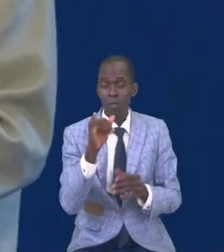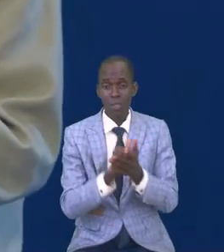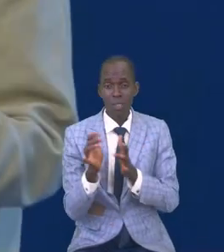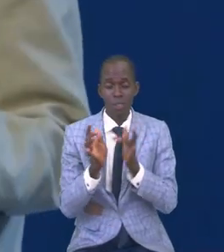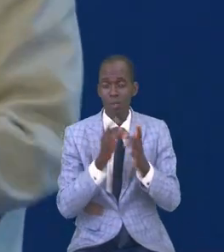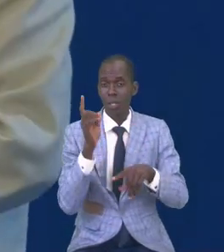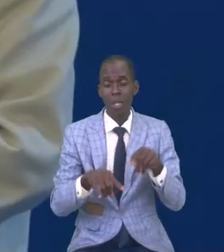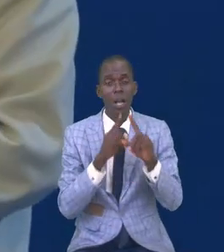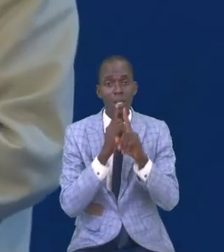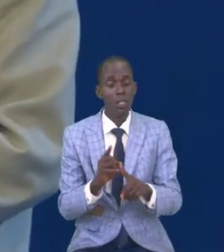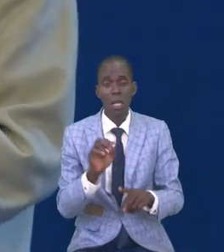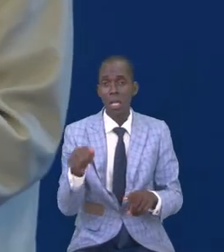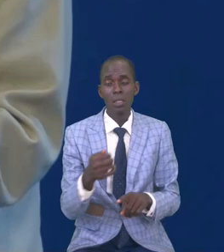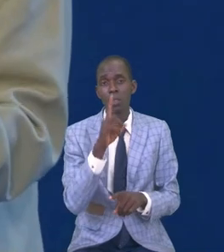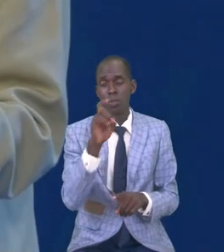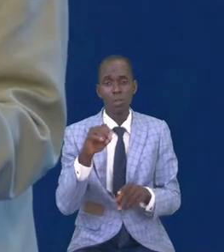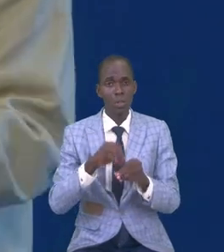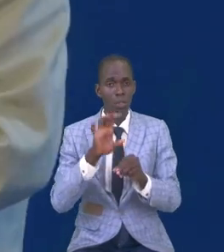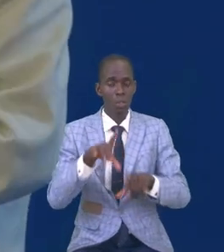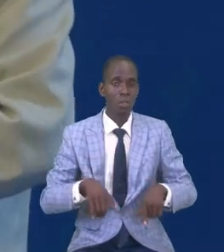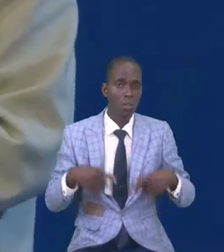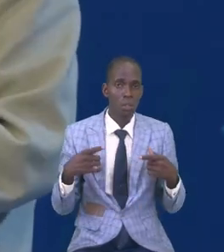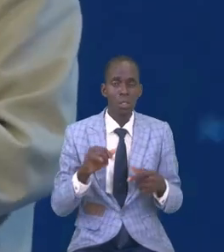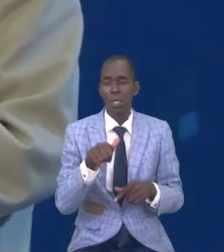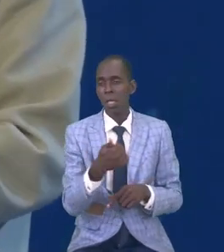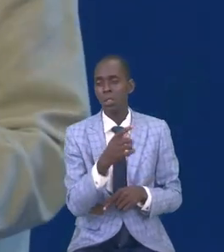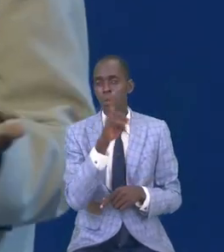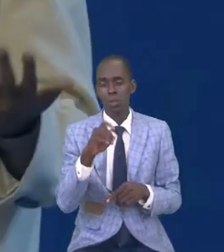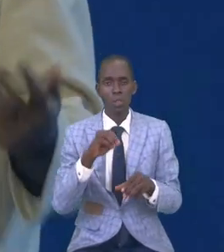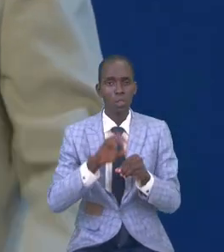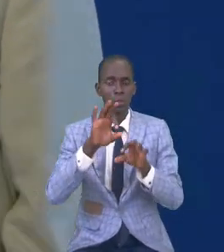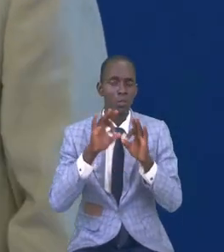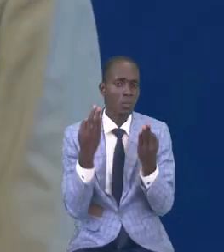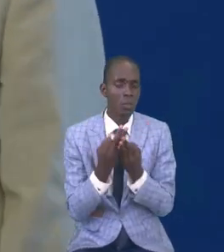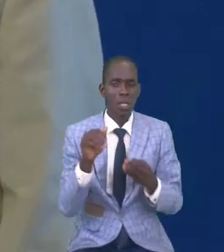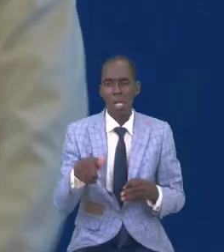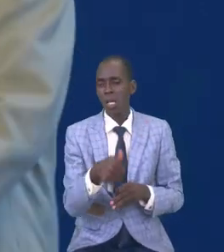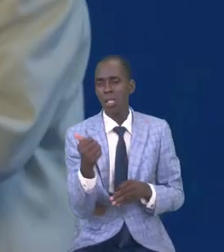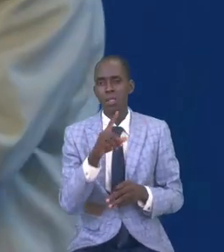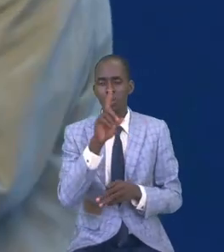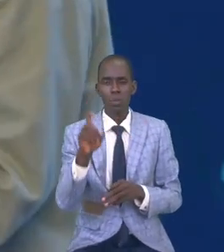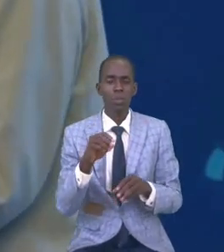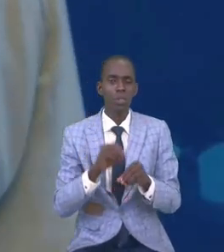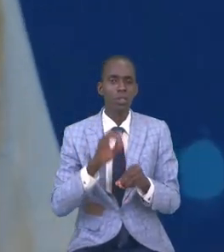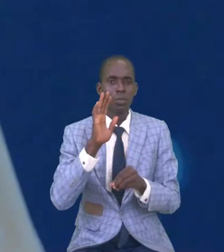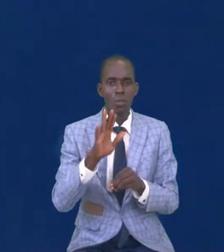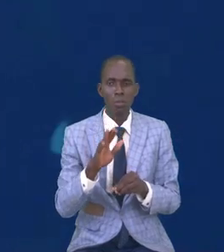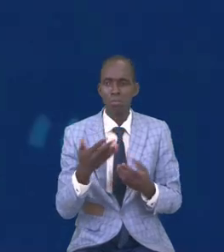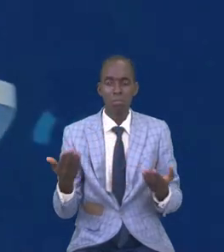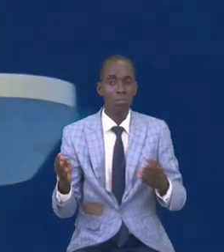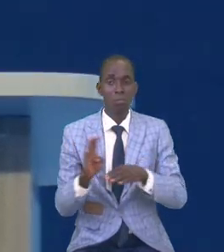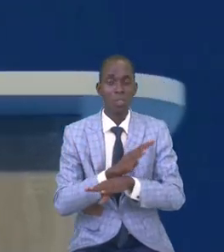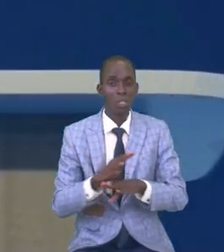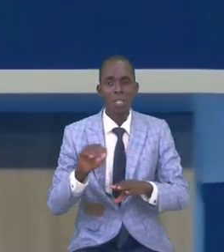Every question of your life, every question of your family, every question in your weakness, every